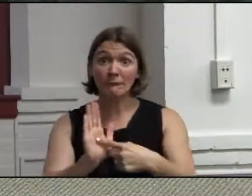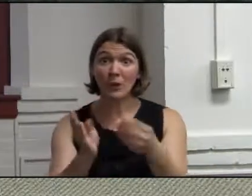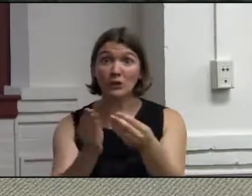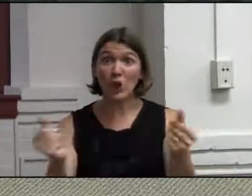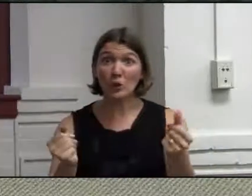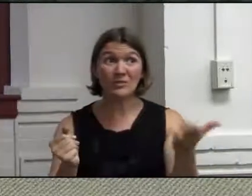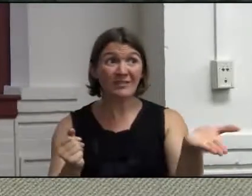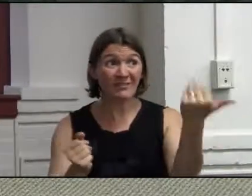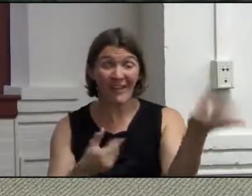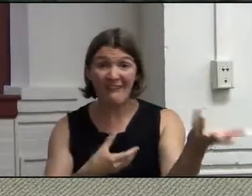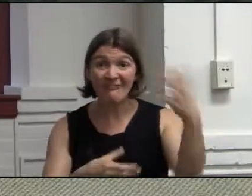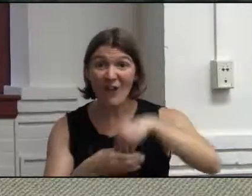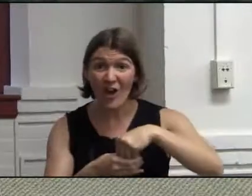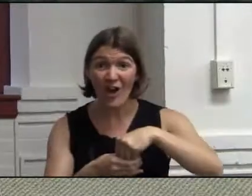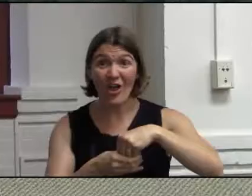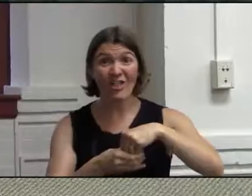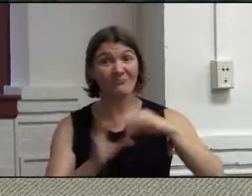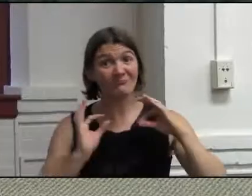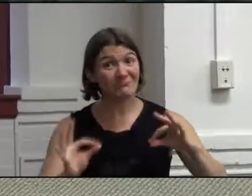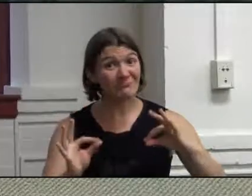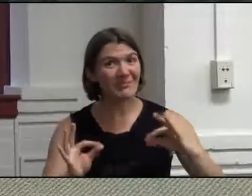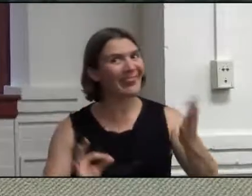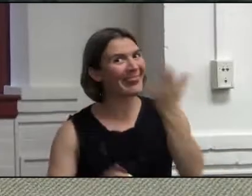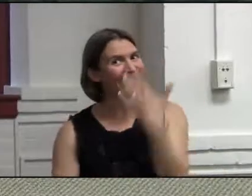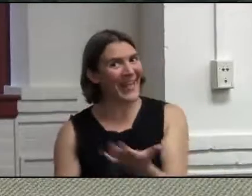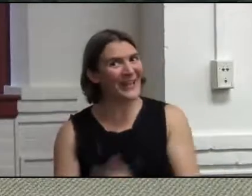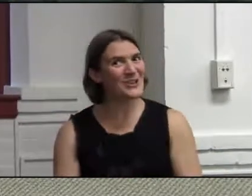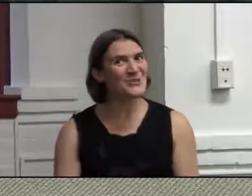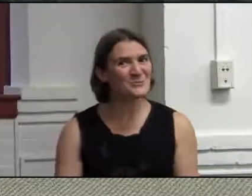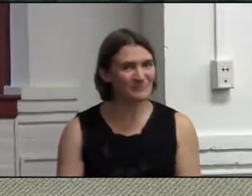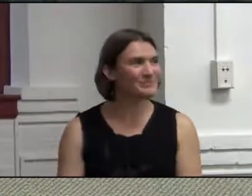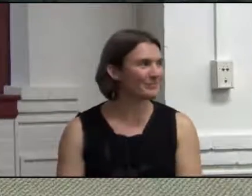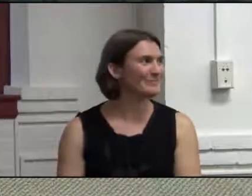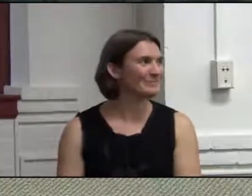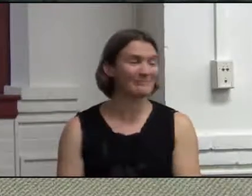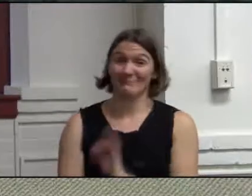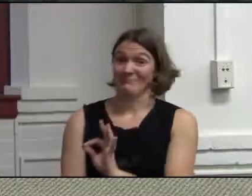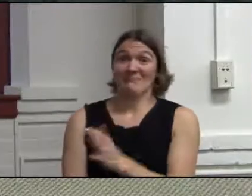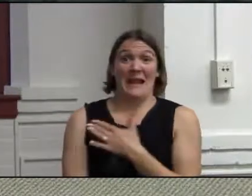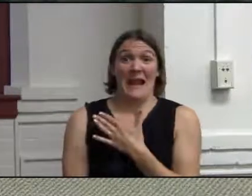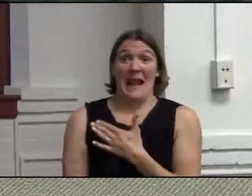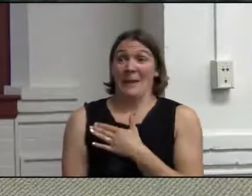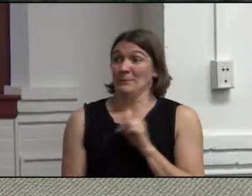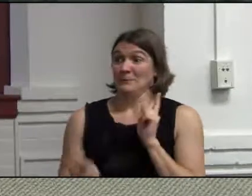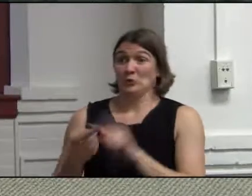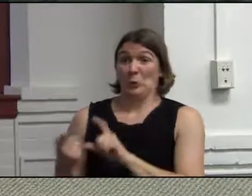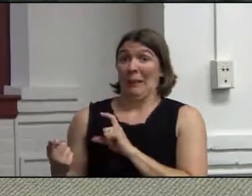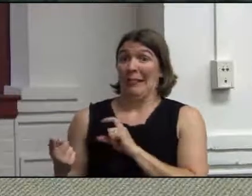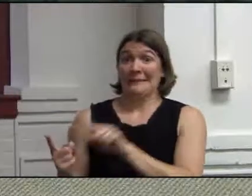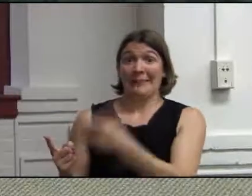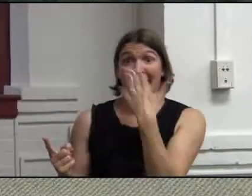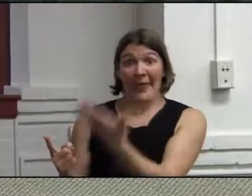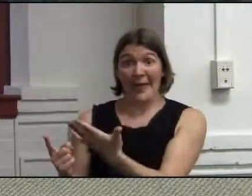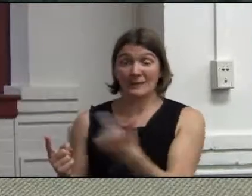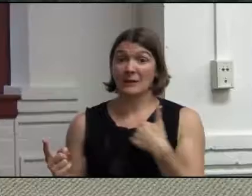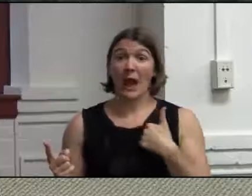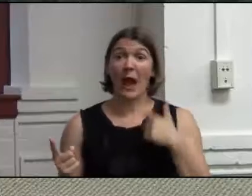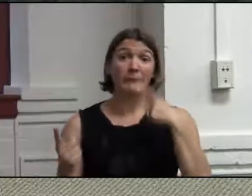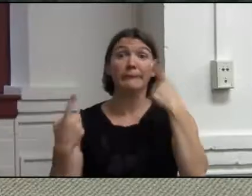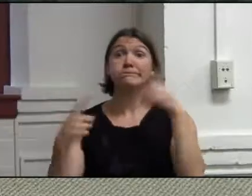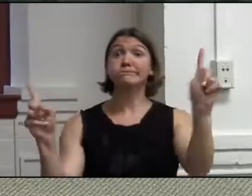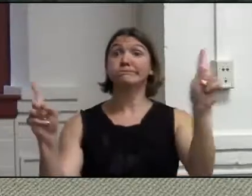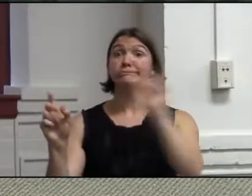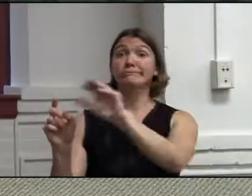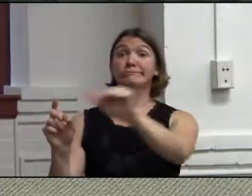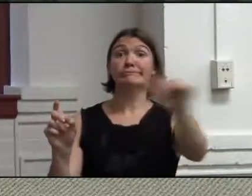to get involved, and it's an invitation. So, thank you, Brandy. Wow, all the thanks goes to the police department, but I'm glad to be